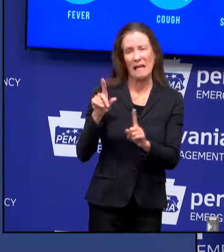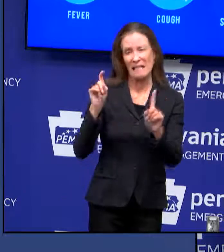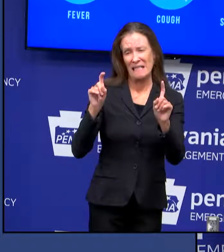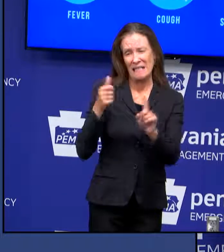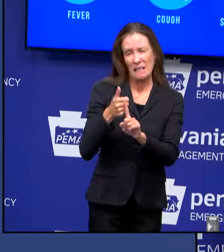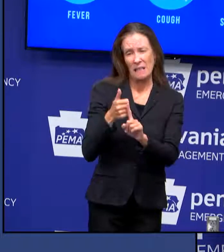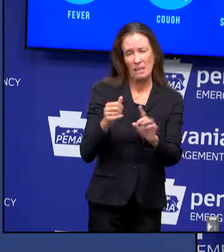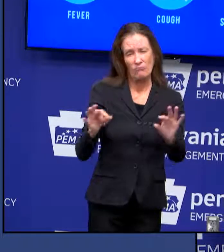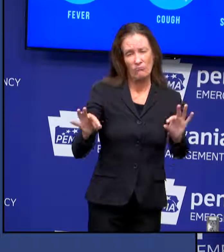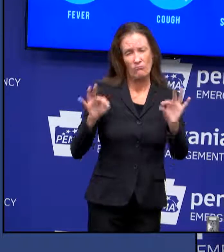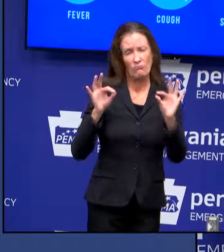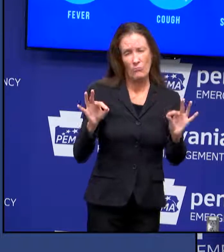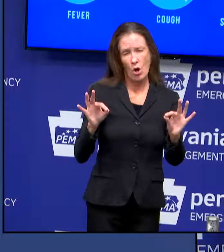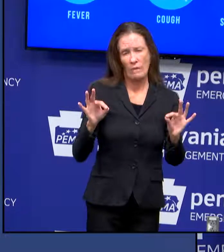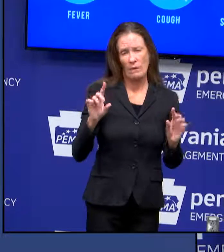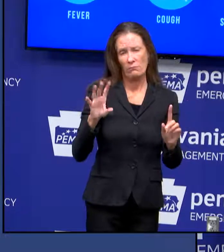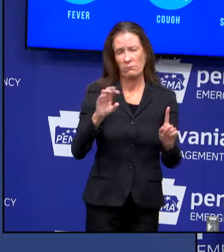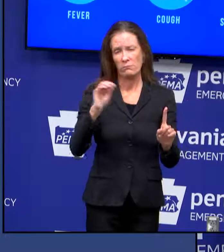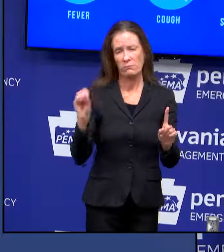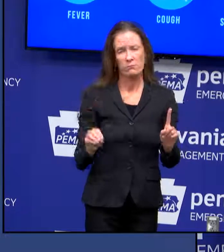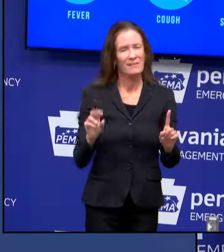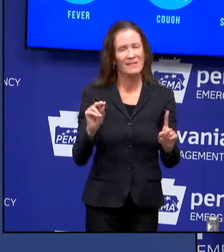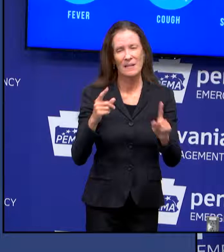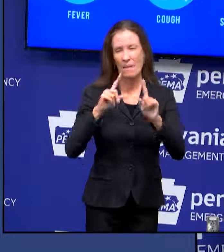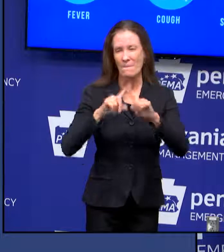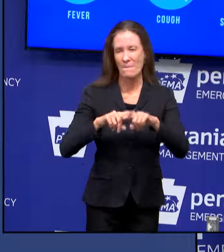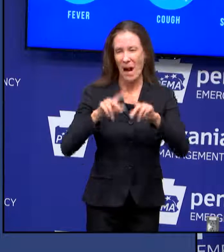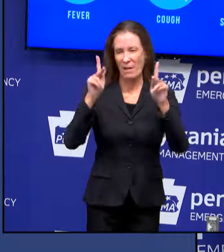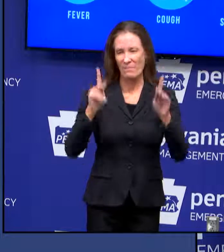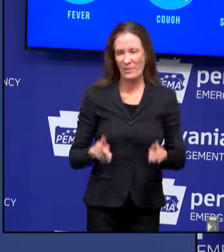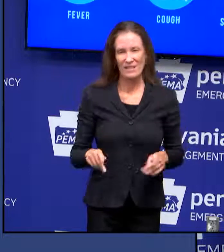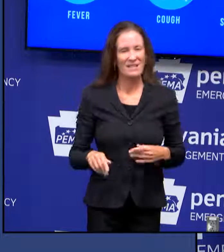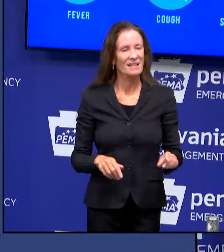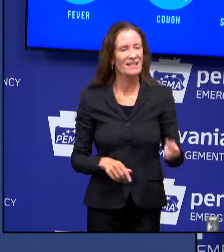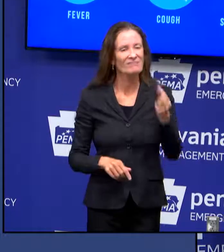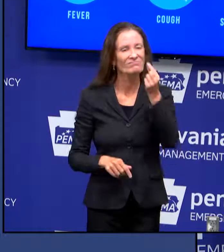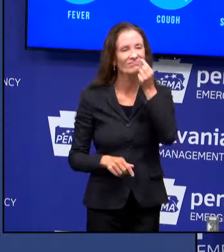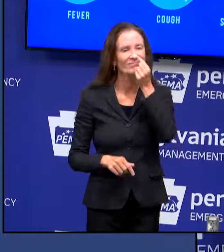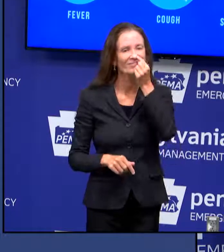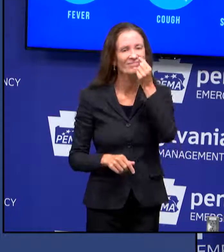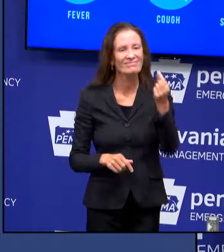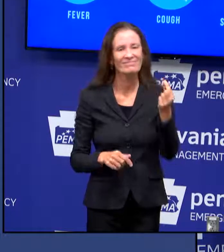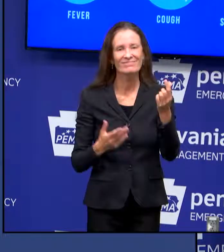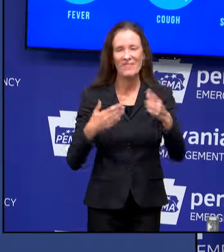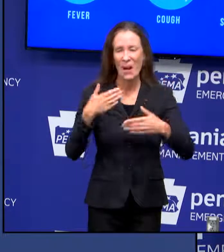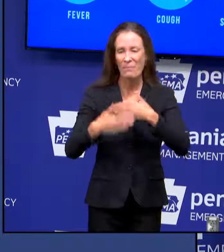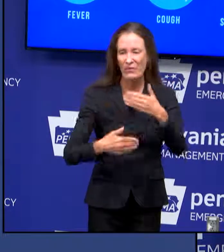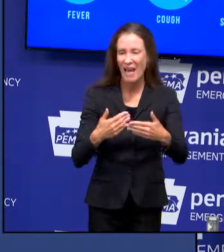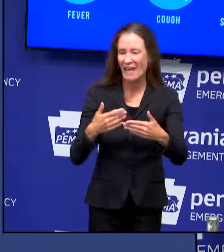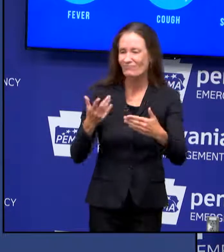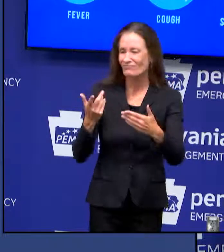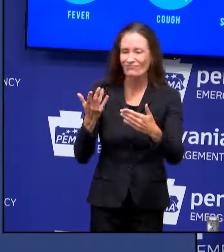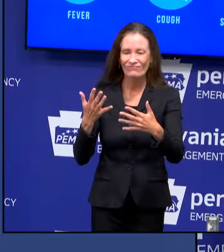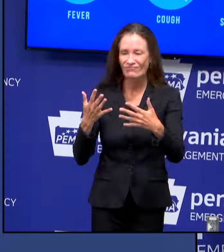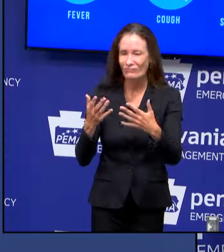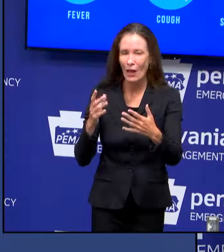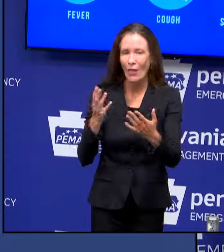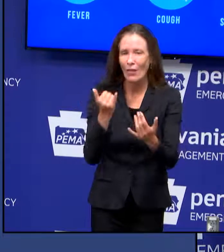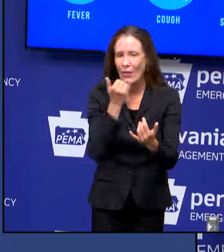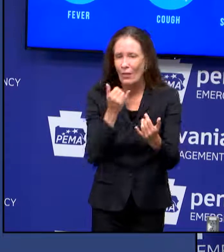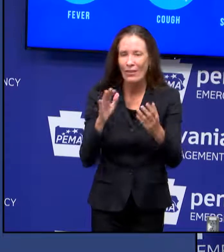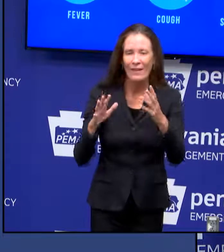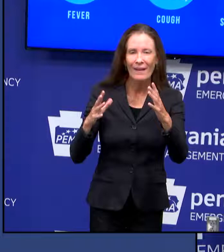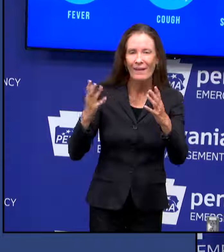then how efficiently the sample was processed, et cetera. So there are a lot of variables that can determine that.